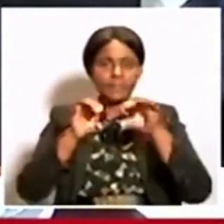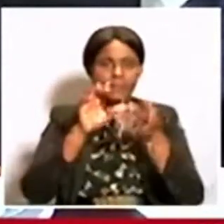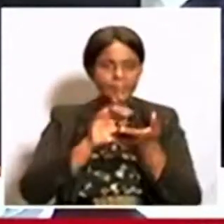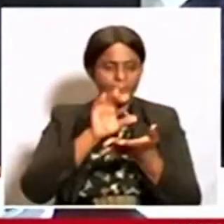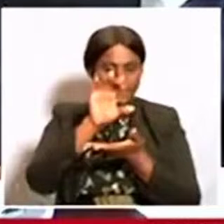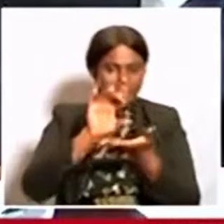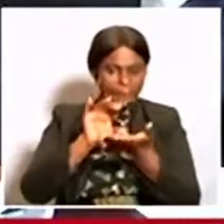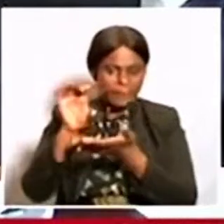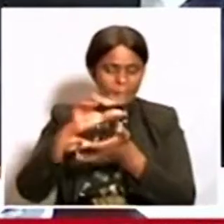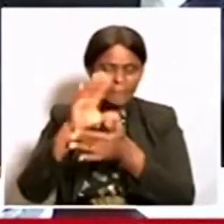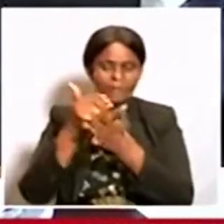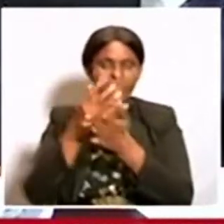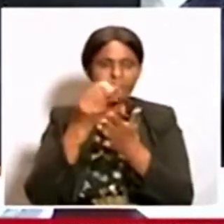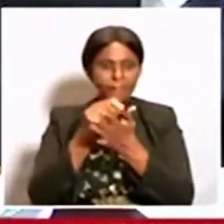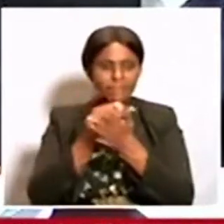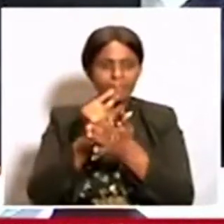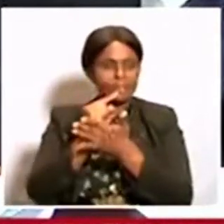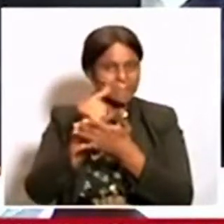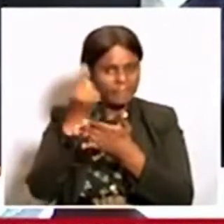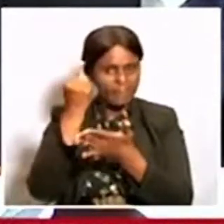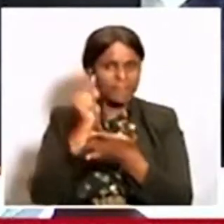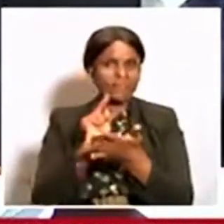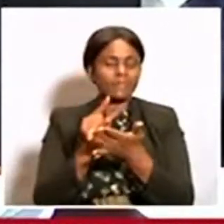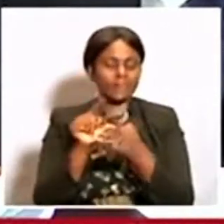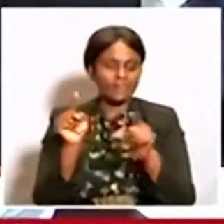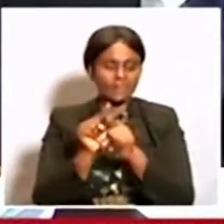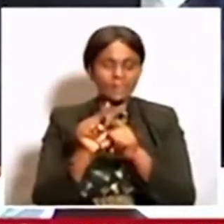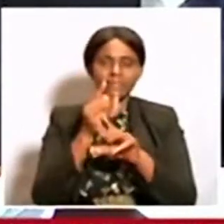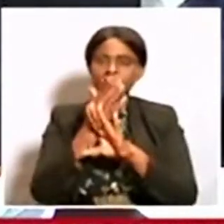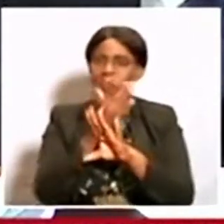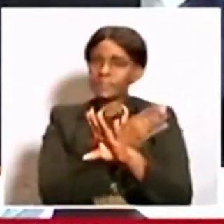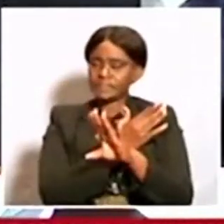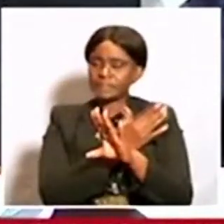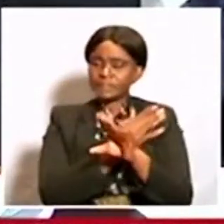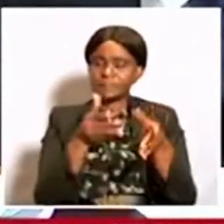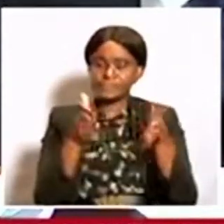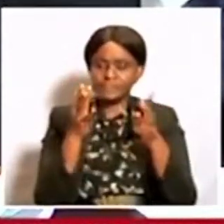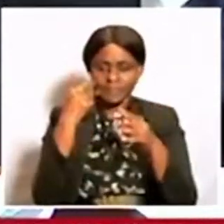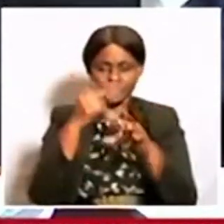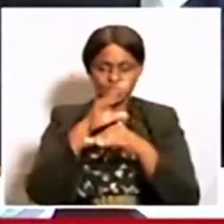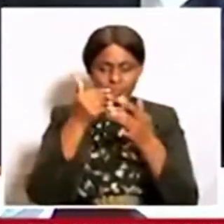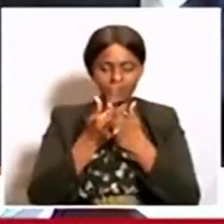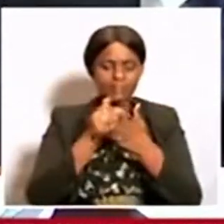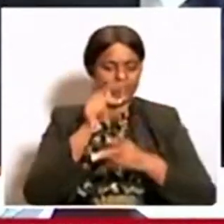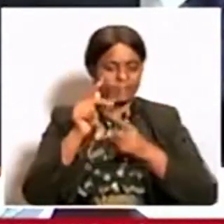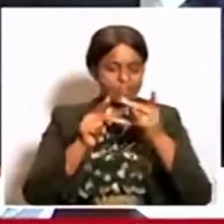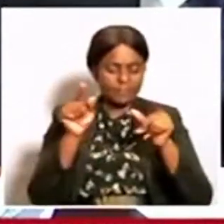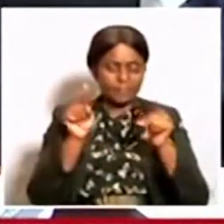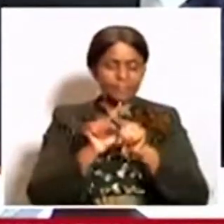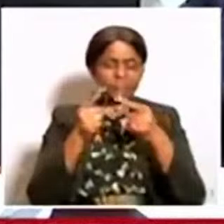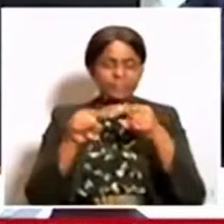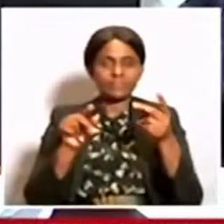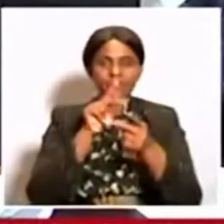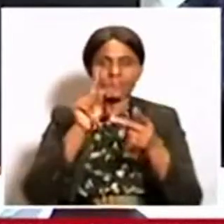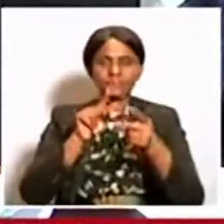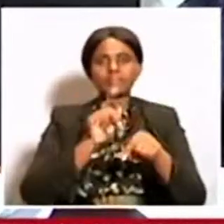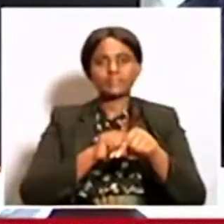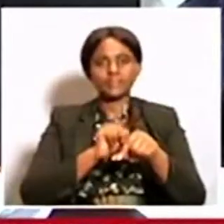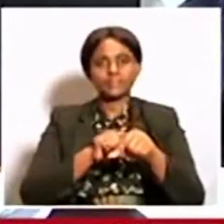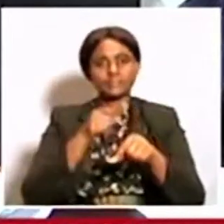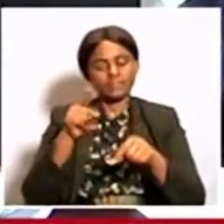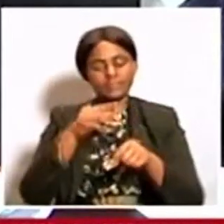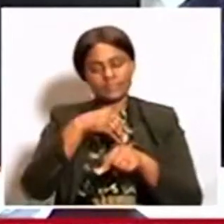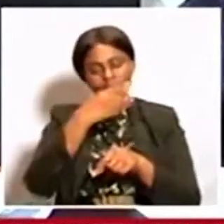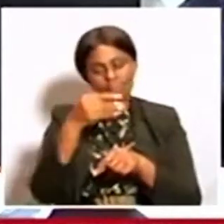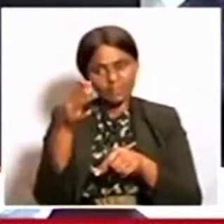all the funds at once and early to allow for all the processes to be done on time.